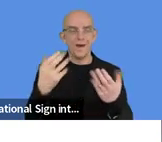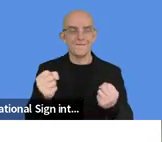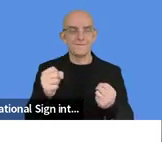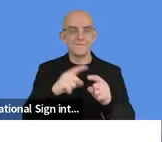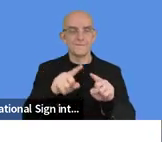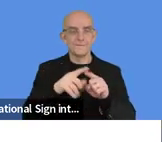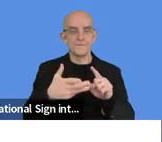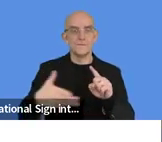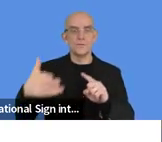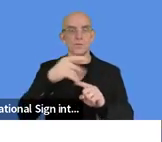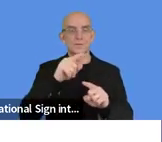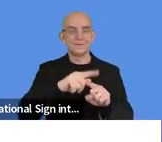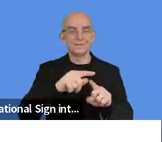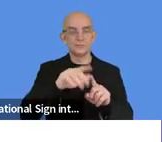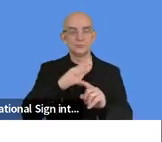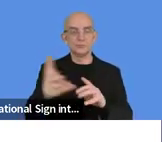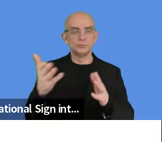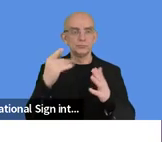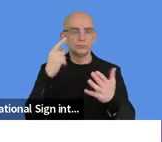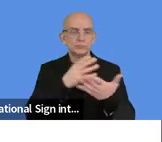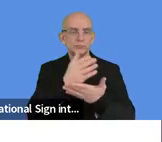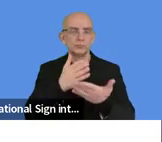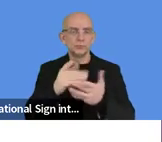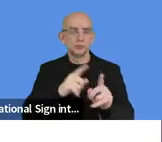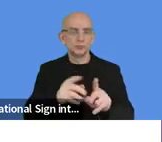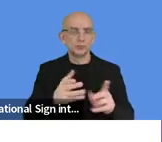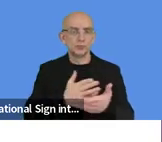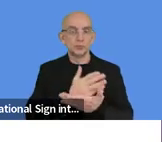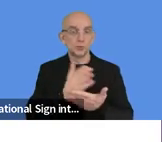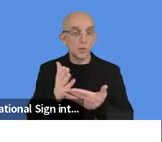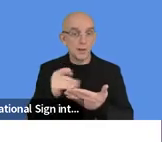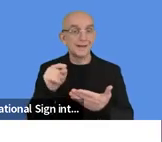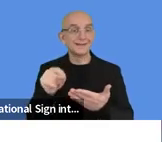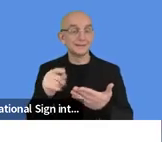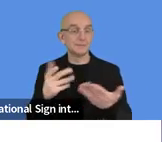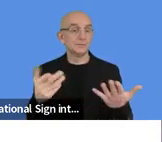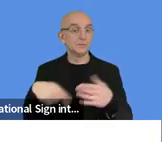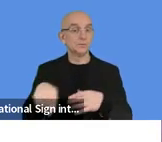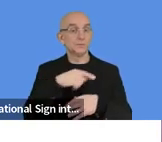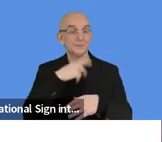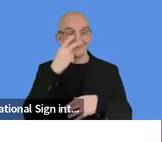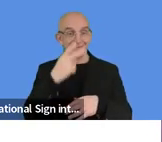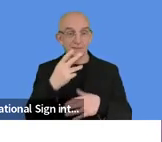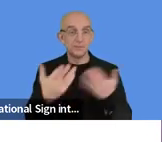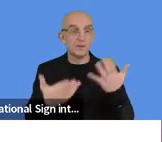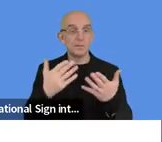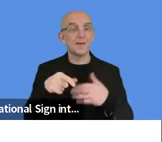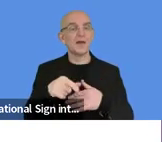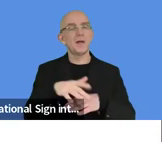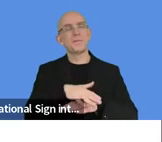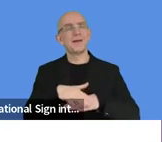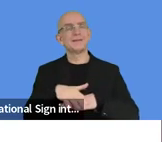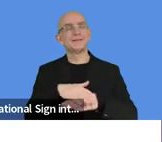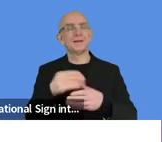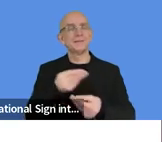compliance, regulations, or anything else that you might need. The program is also heavily